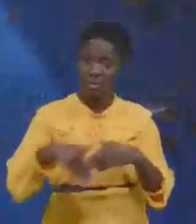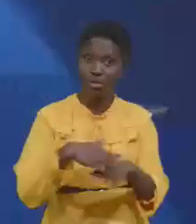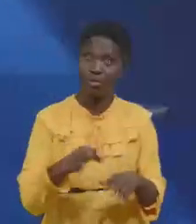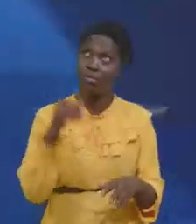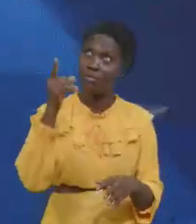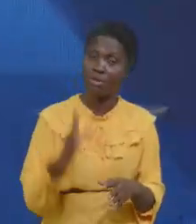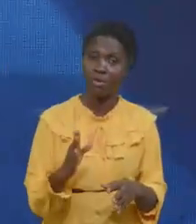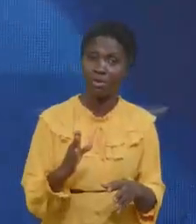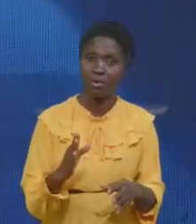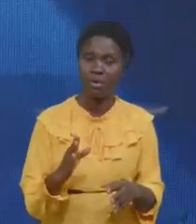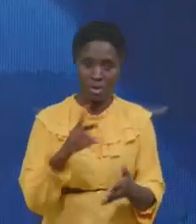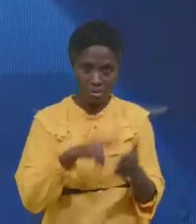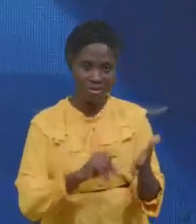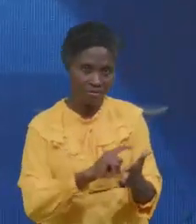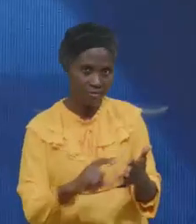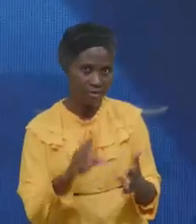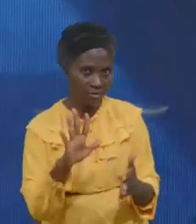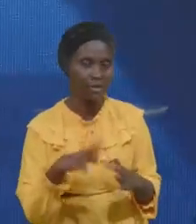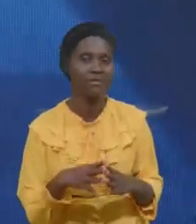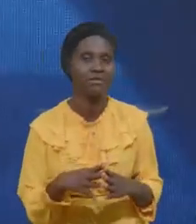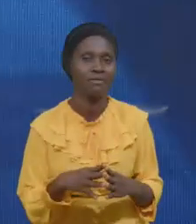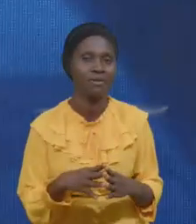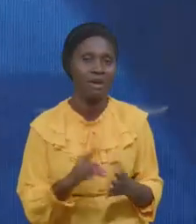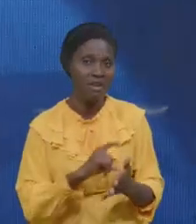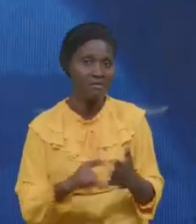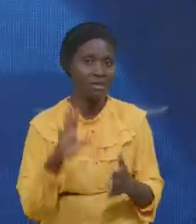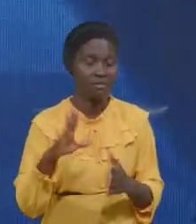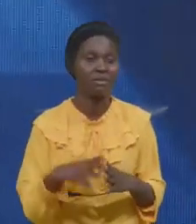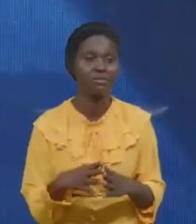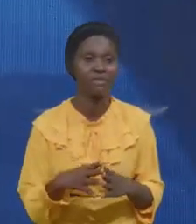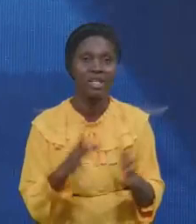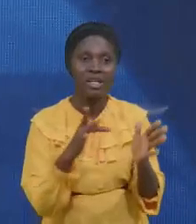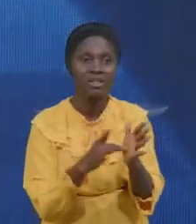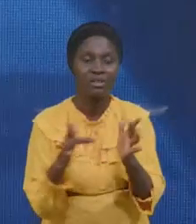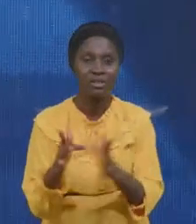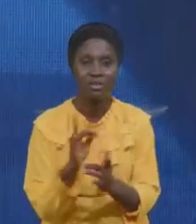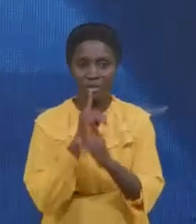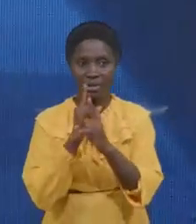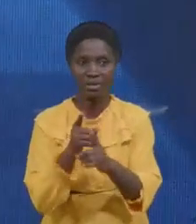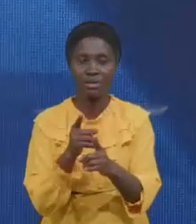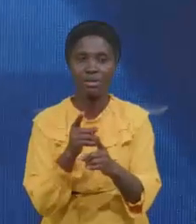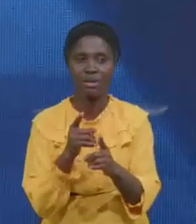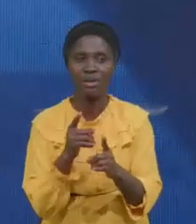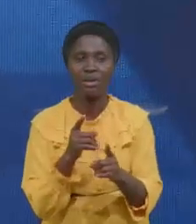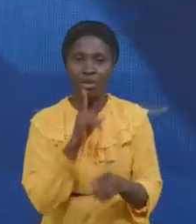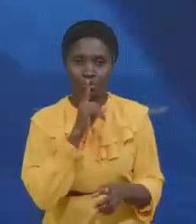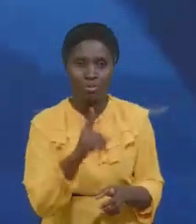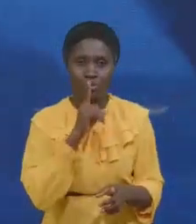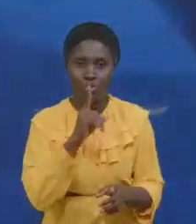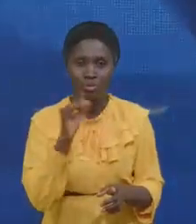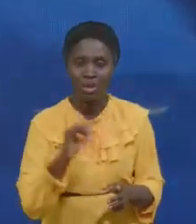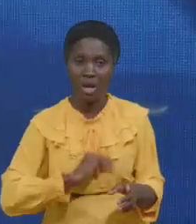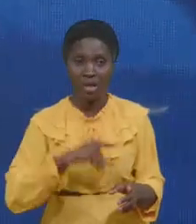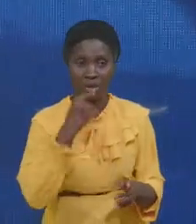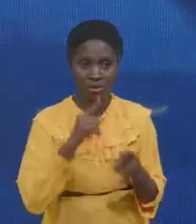Look at verse 5. In verse 5, Jesus answered, verily, verily, I